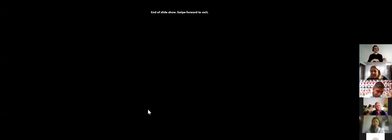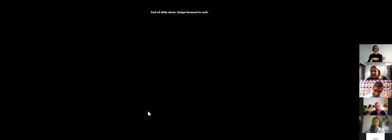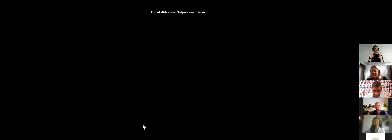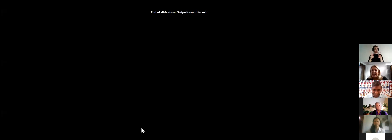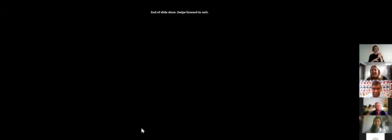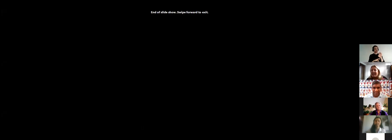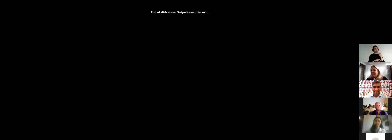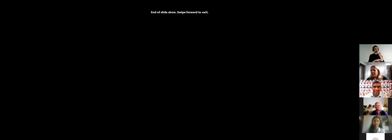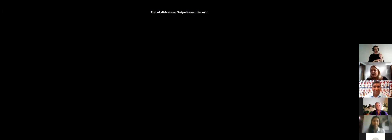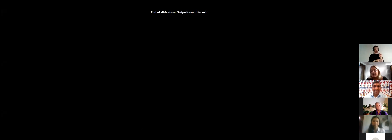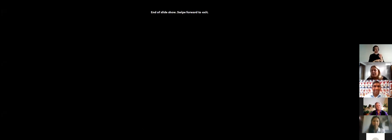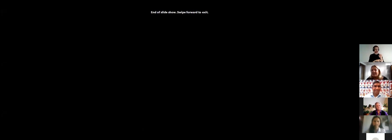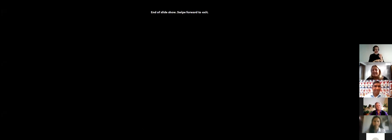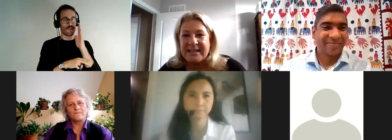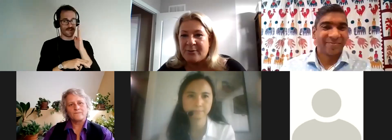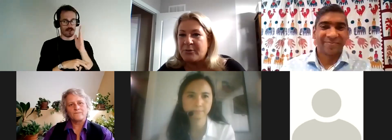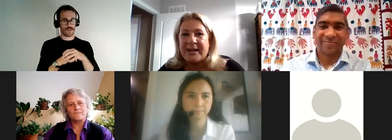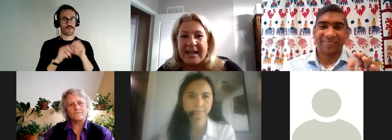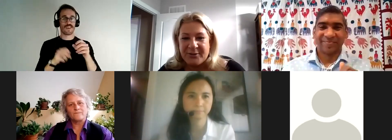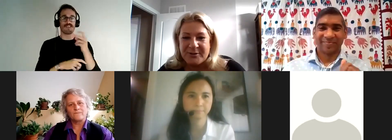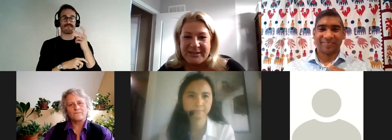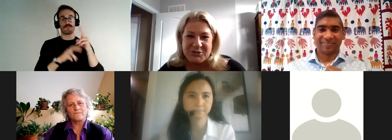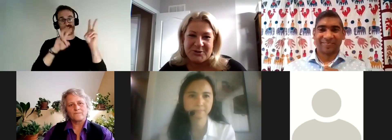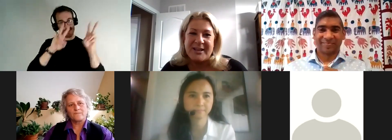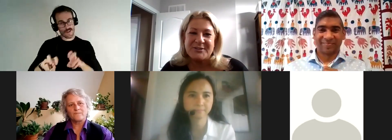Ontario website, and then you can view it, download it at your leisure